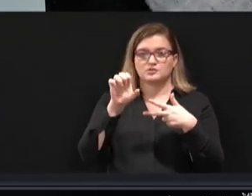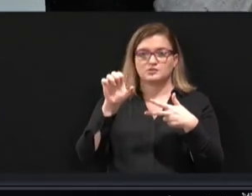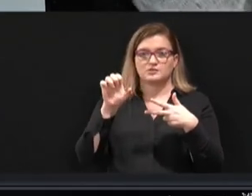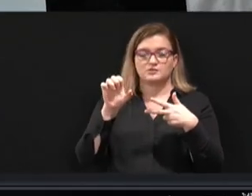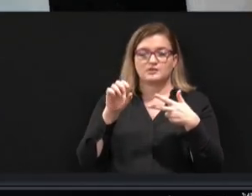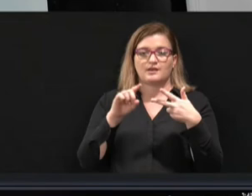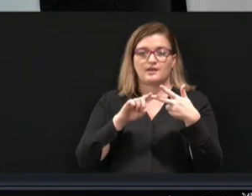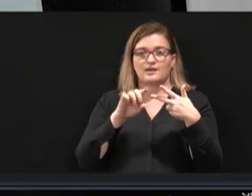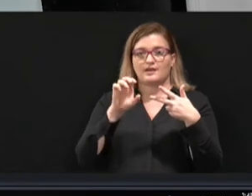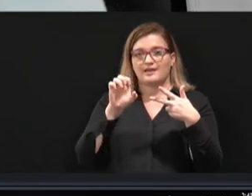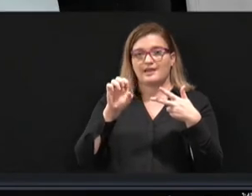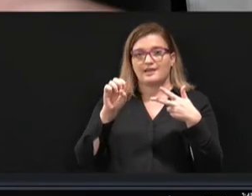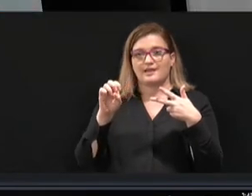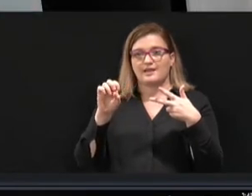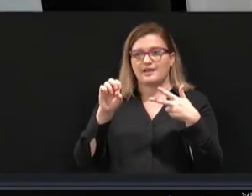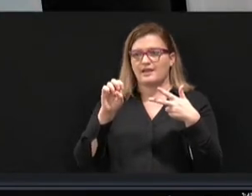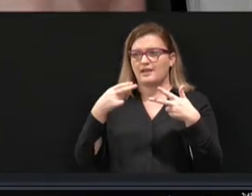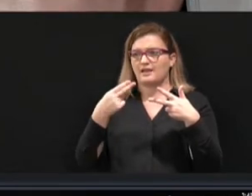edge, eh.